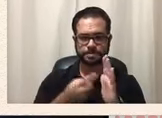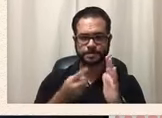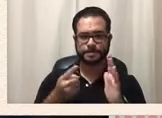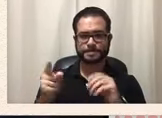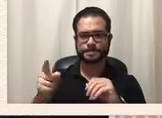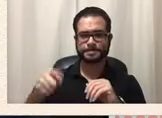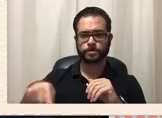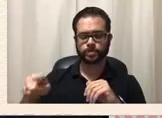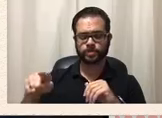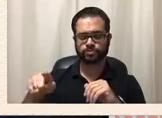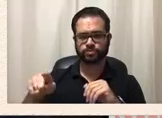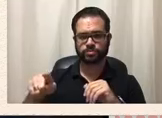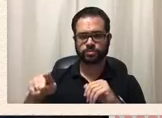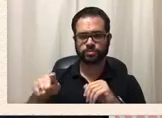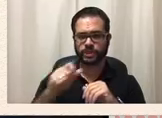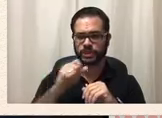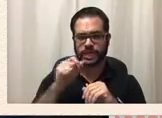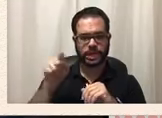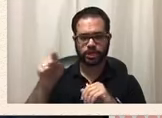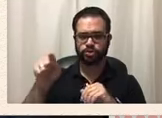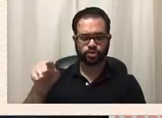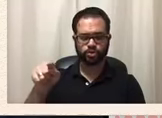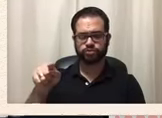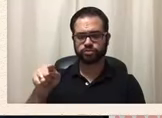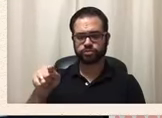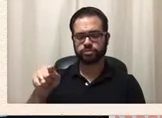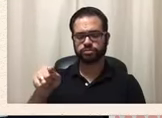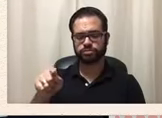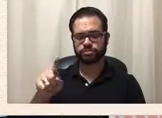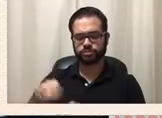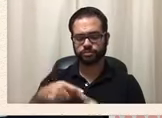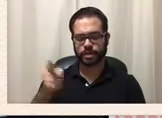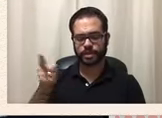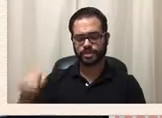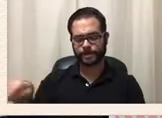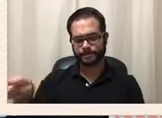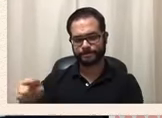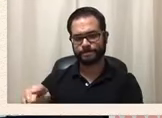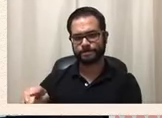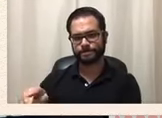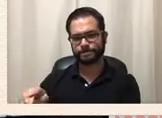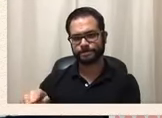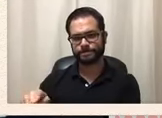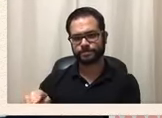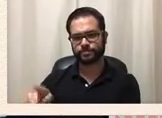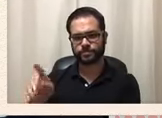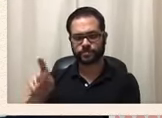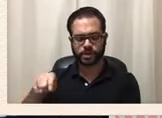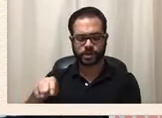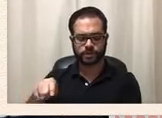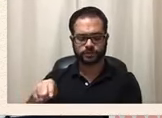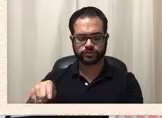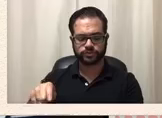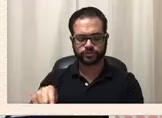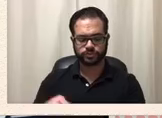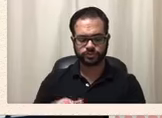not you. It's them not ready. But you have to wait until they're ready to open up.